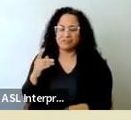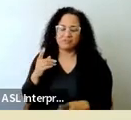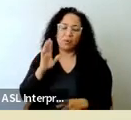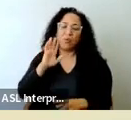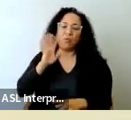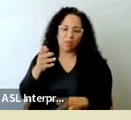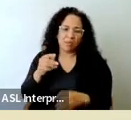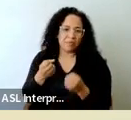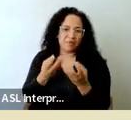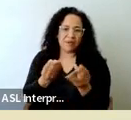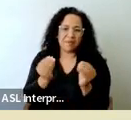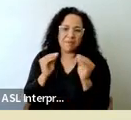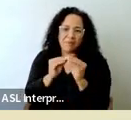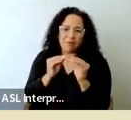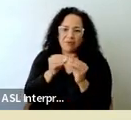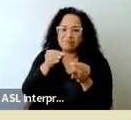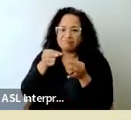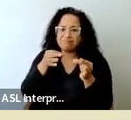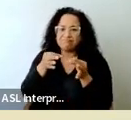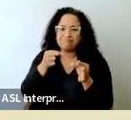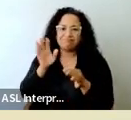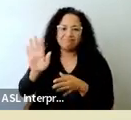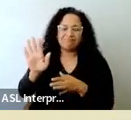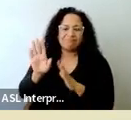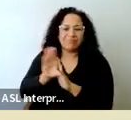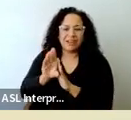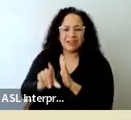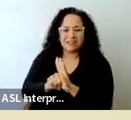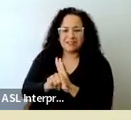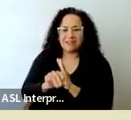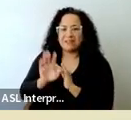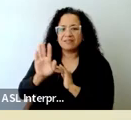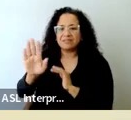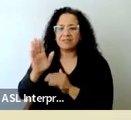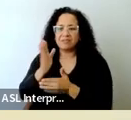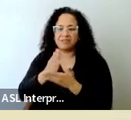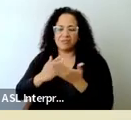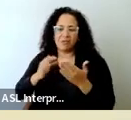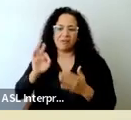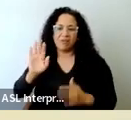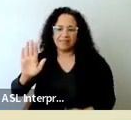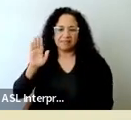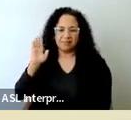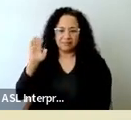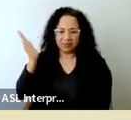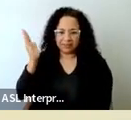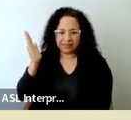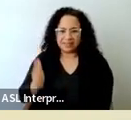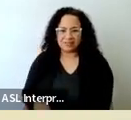Charles will provide more insight into his background during his part of the presentation.